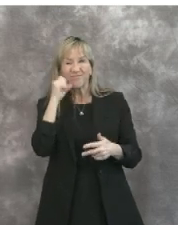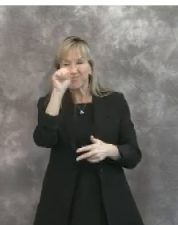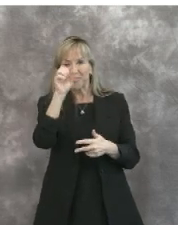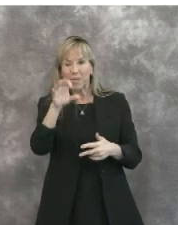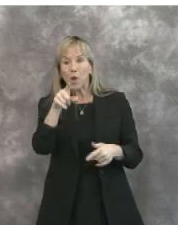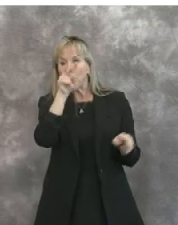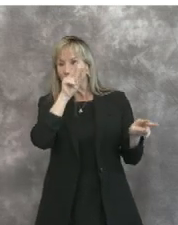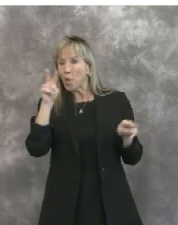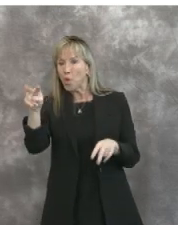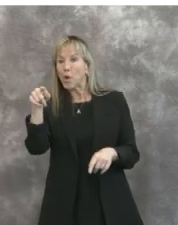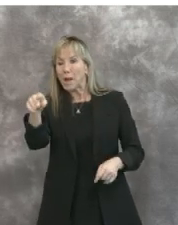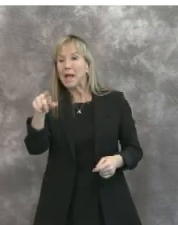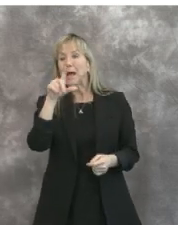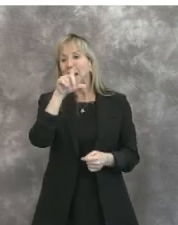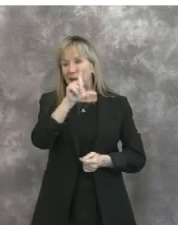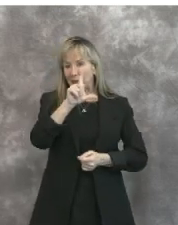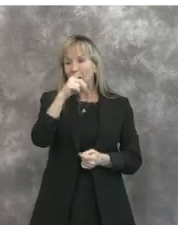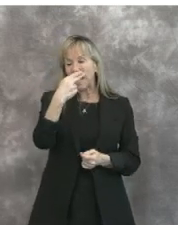to this website,